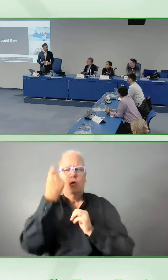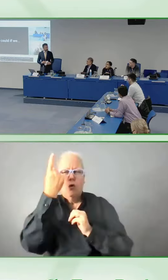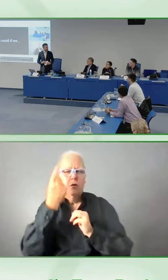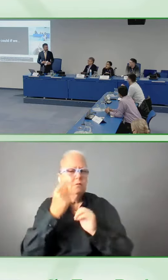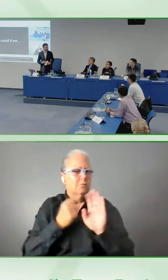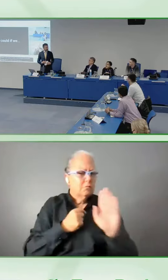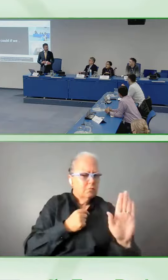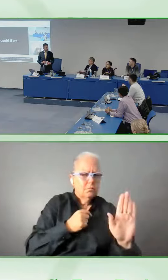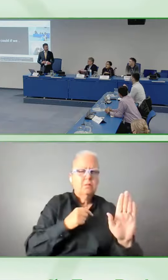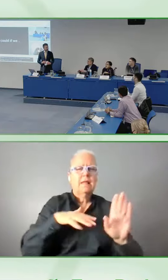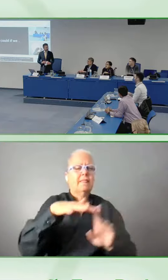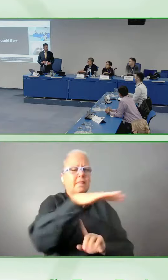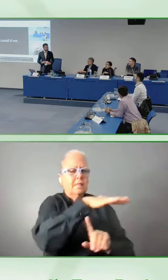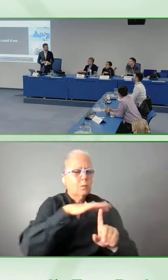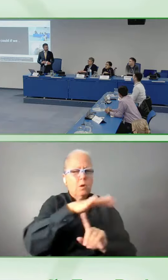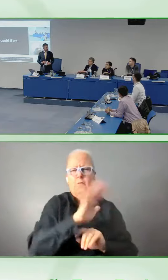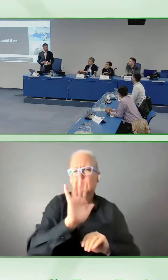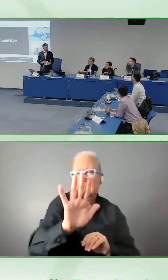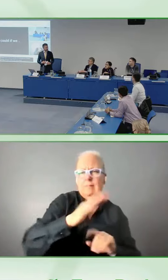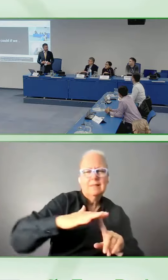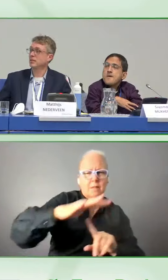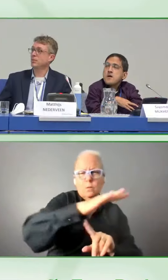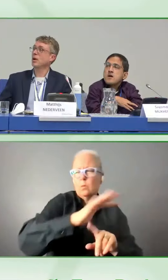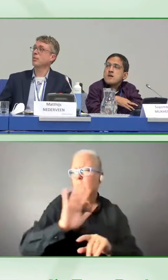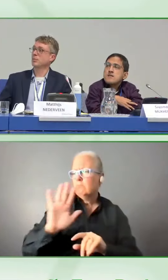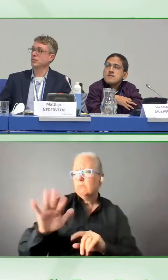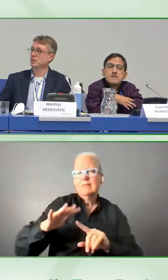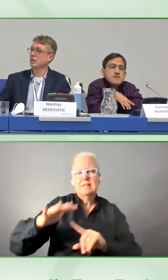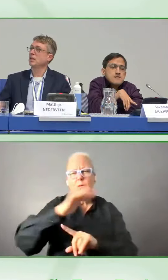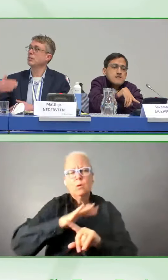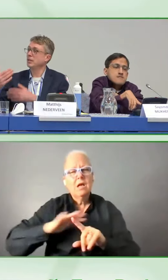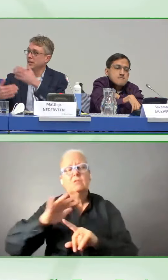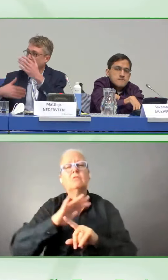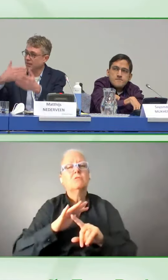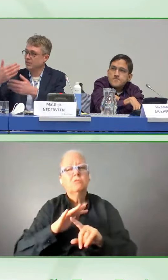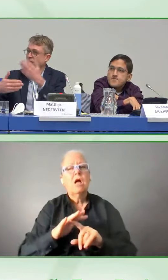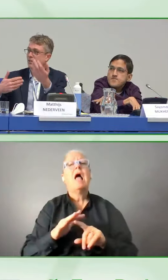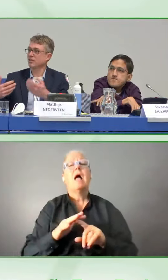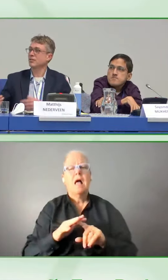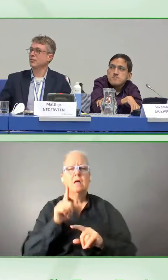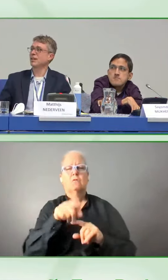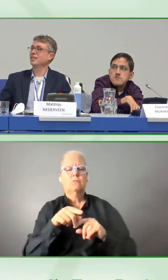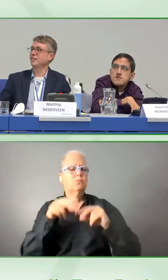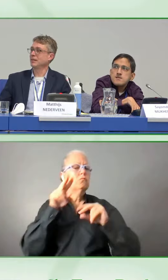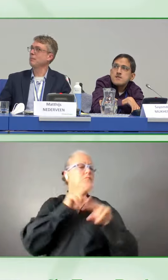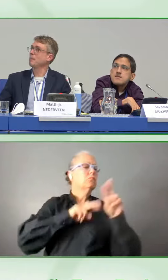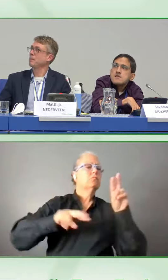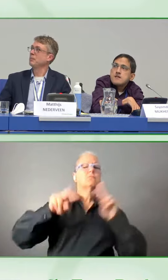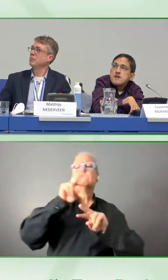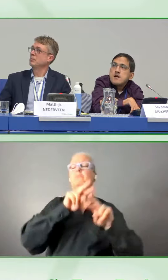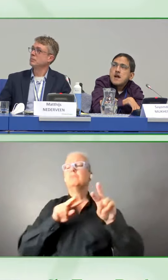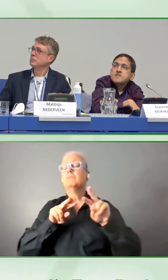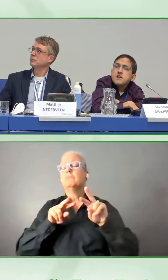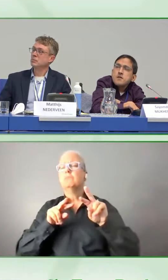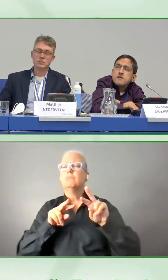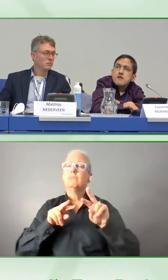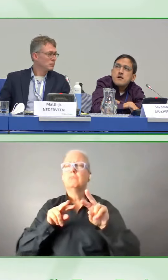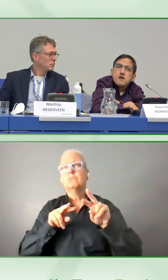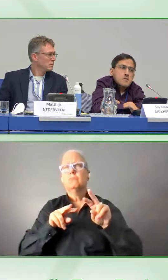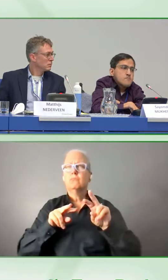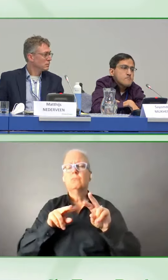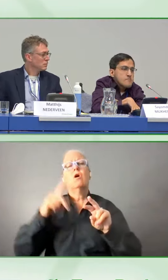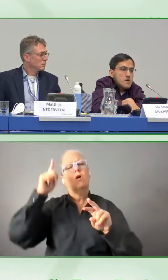situations and their context and analyzing the problems, and only then start creating.